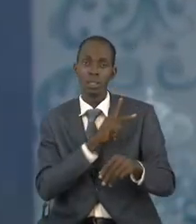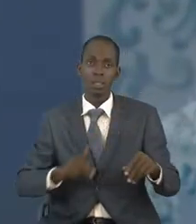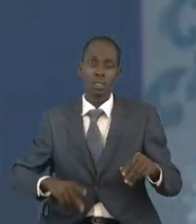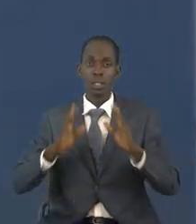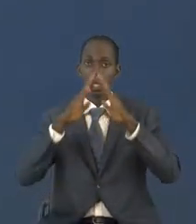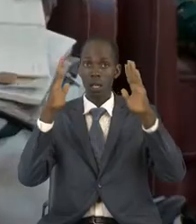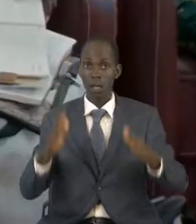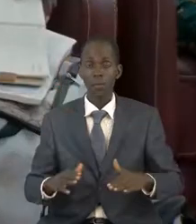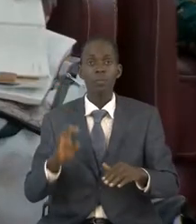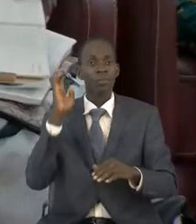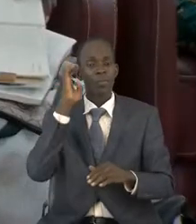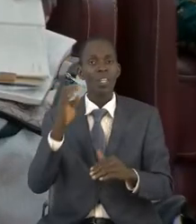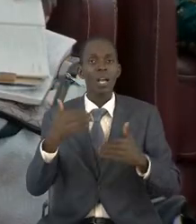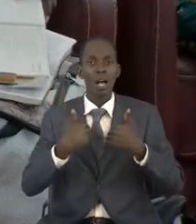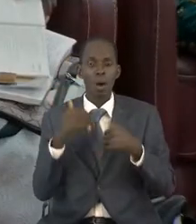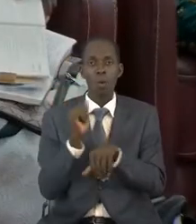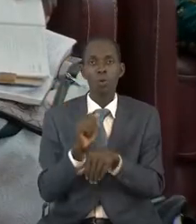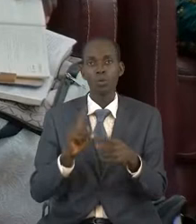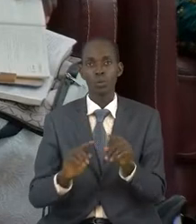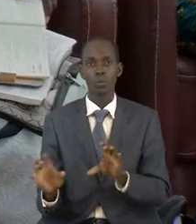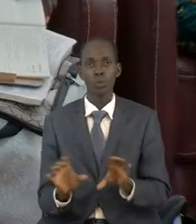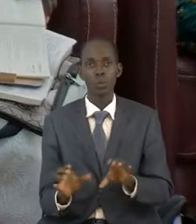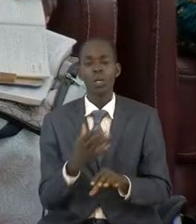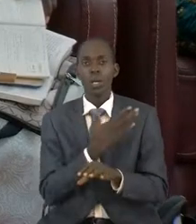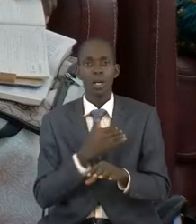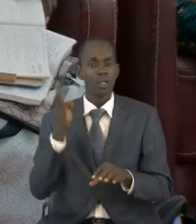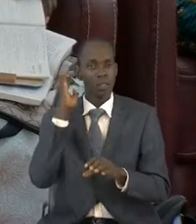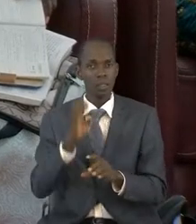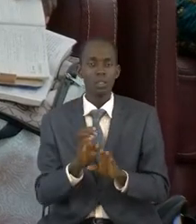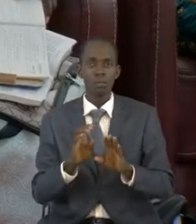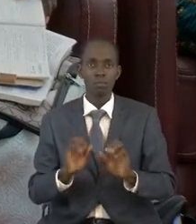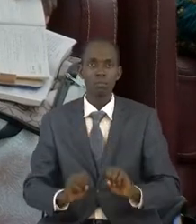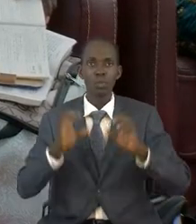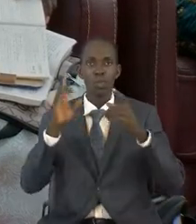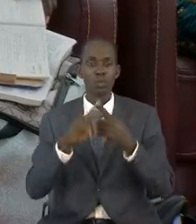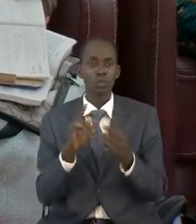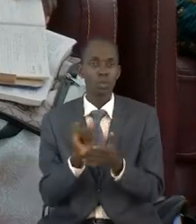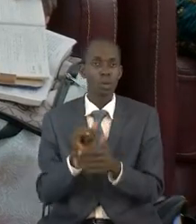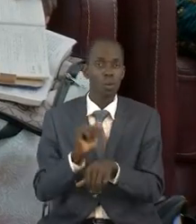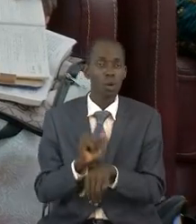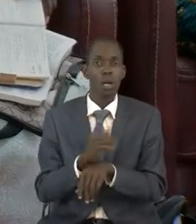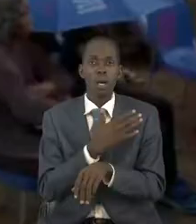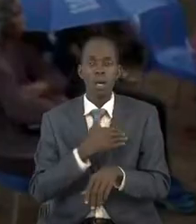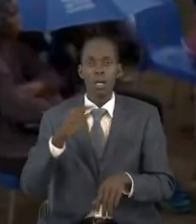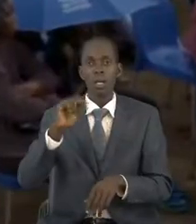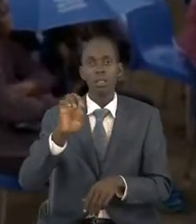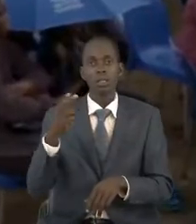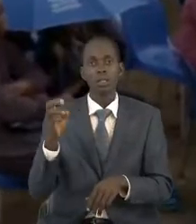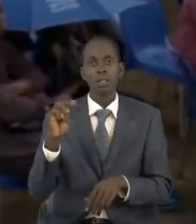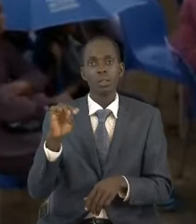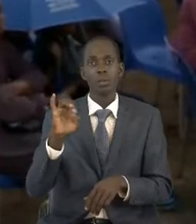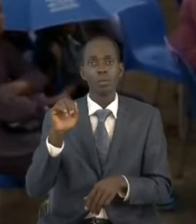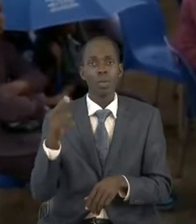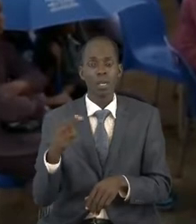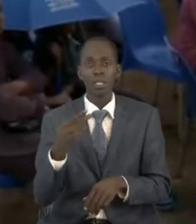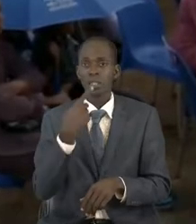to be done. And then he responded to that. And Nehemiah came up and he said, Lord,